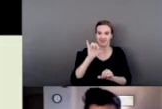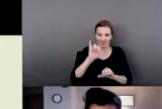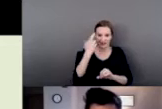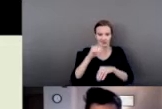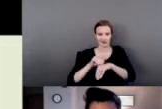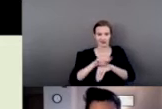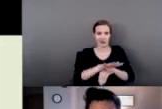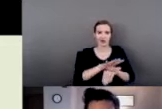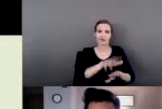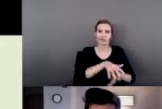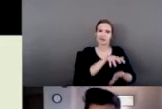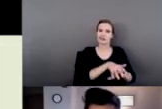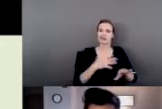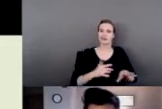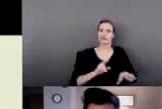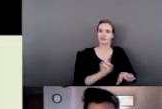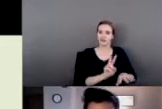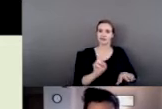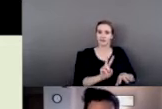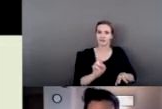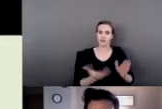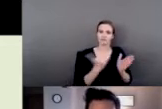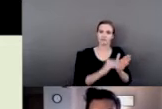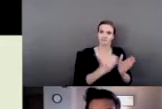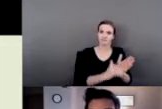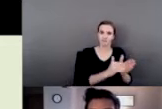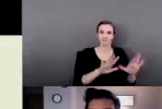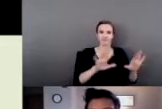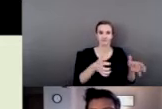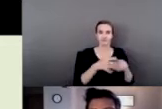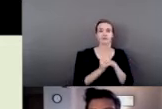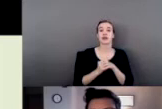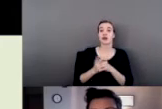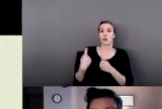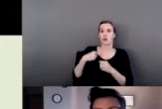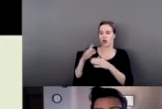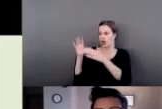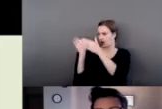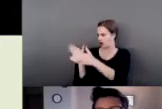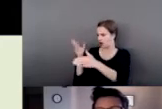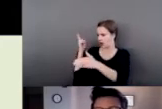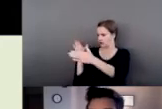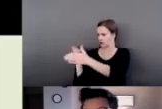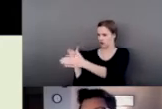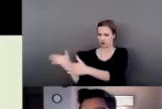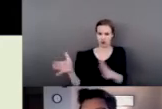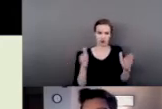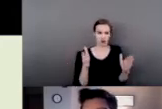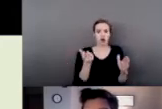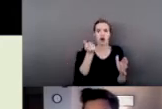It can give context to this and give a clearer picture. And for mostly, like, we